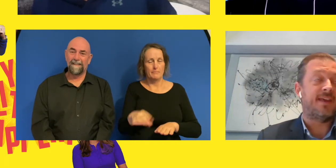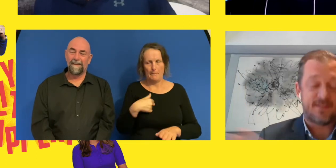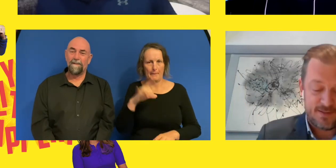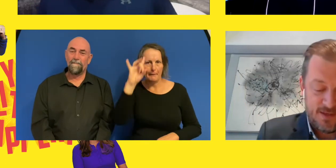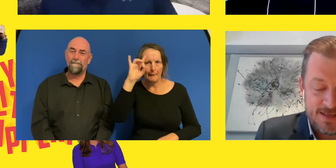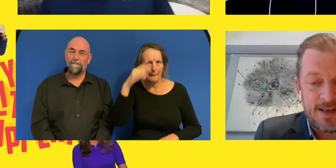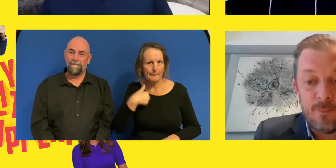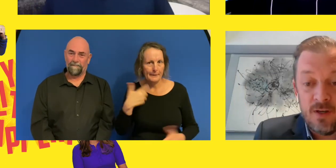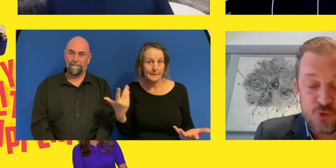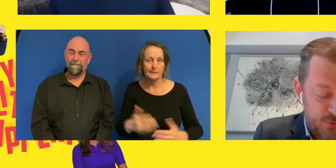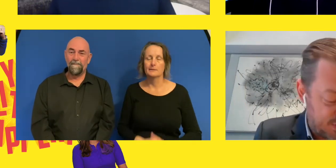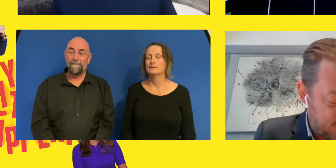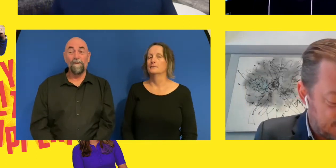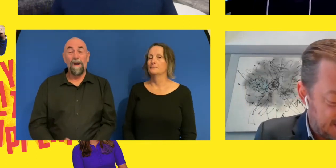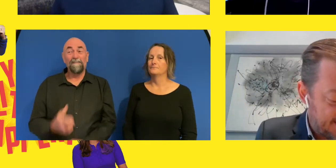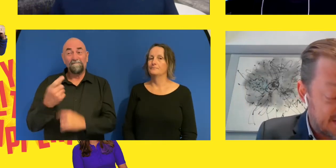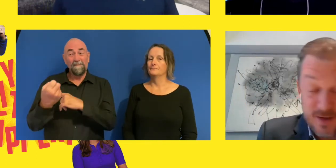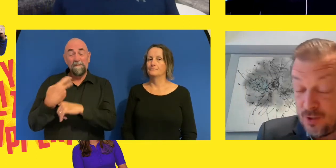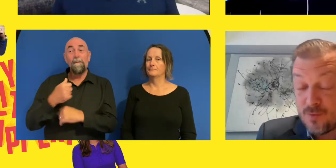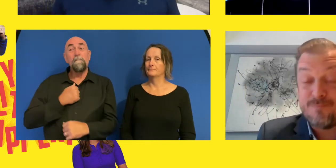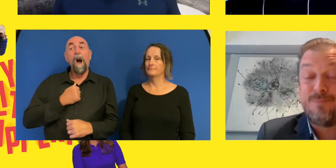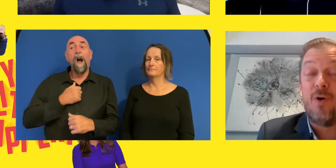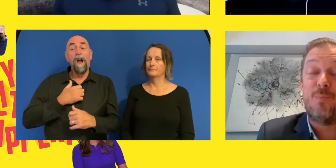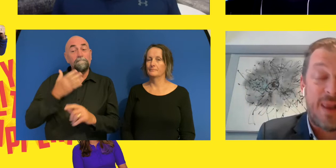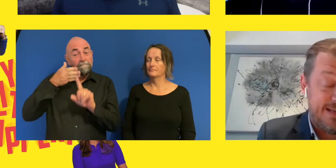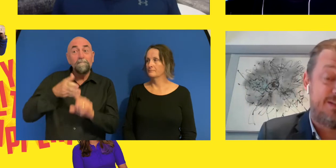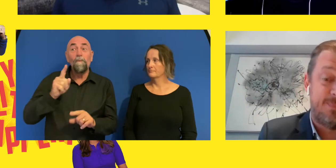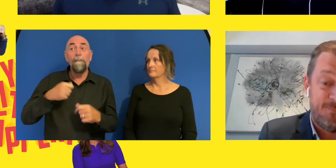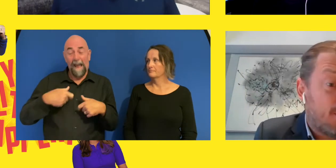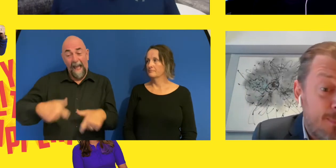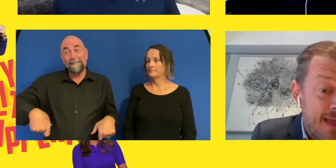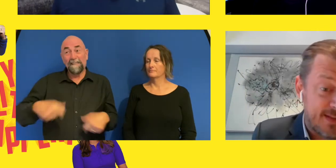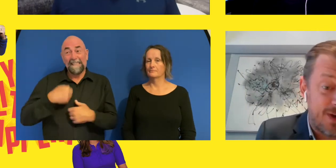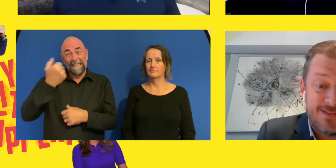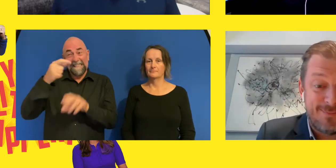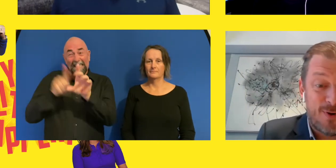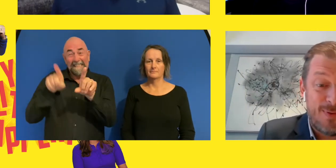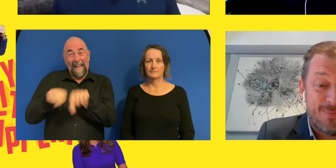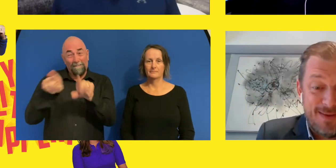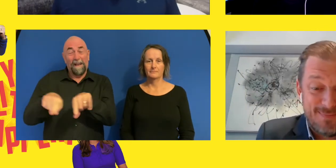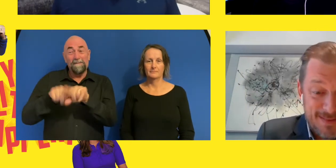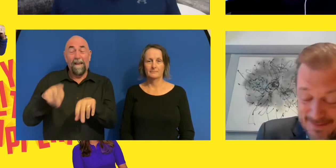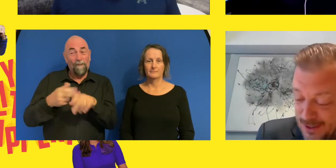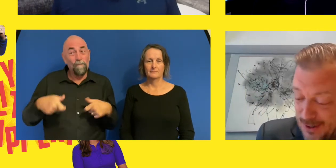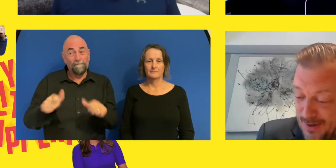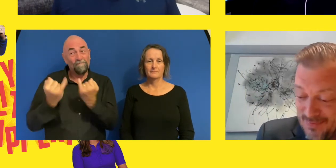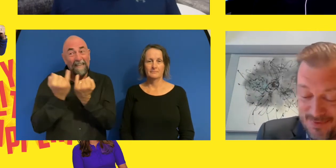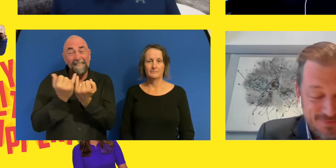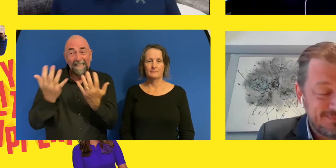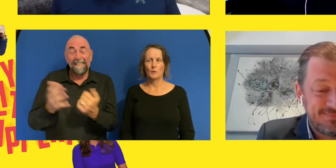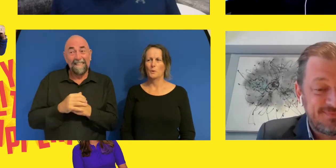score against us, things like that. I'm really superstitious, and especially on planes. Probably madness, right? Probably madness.